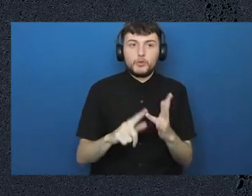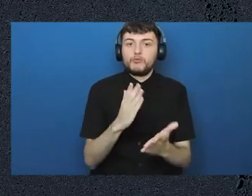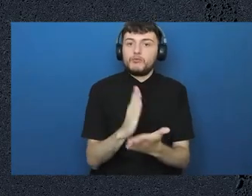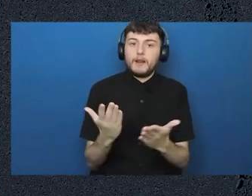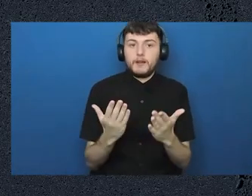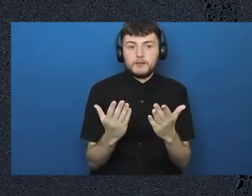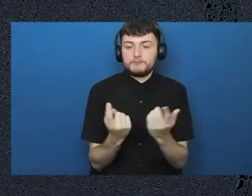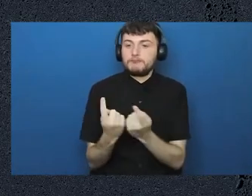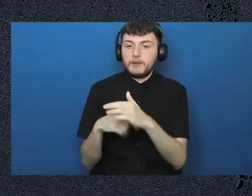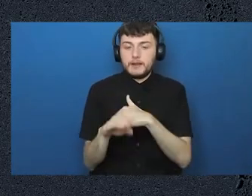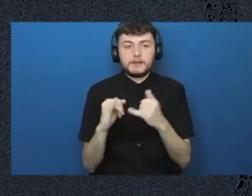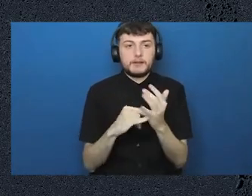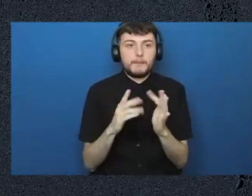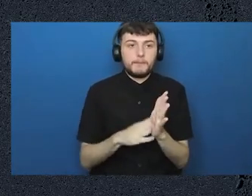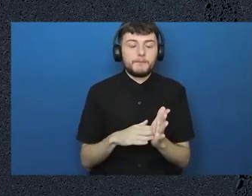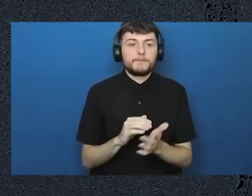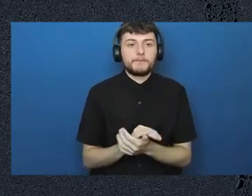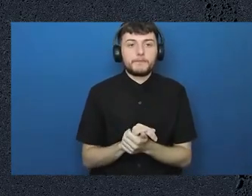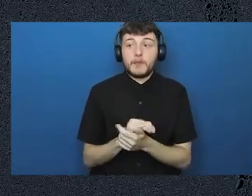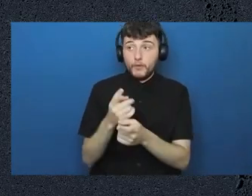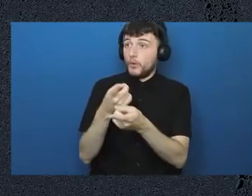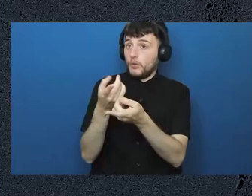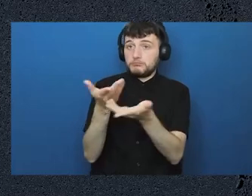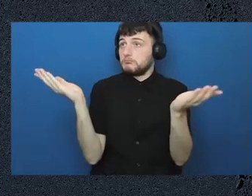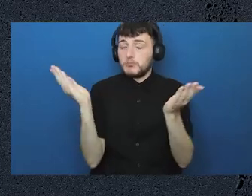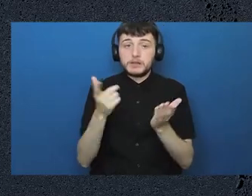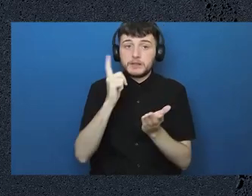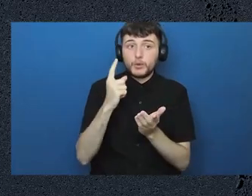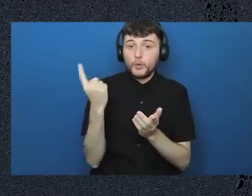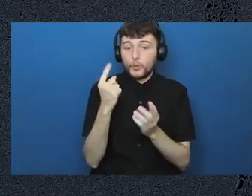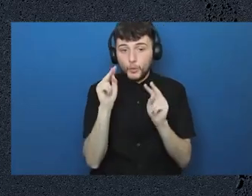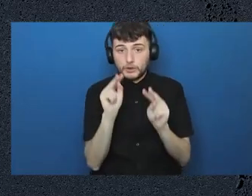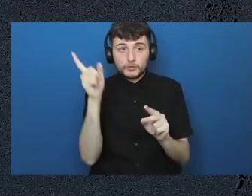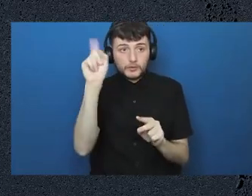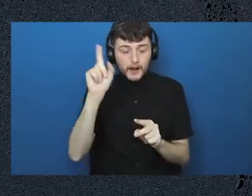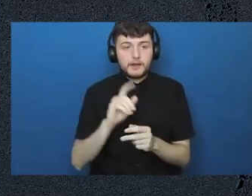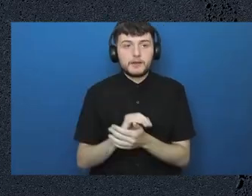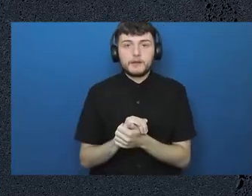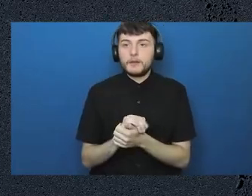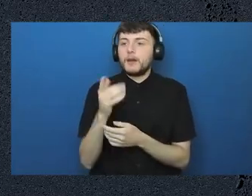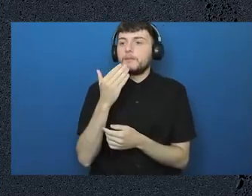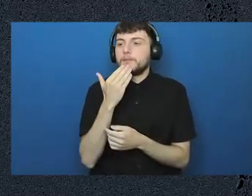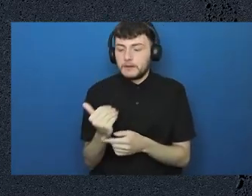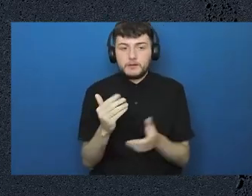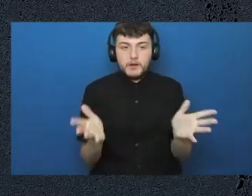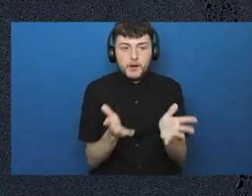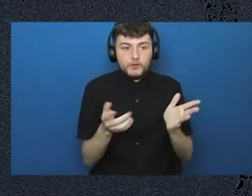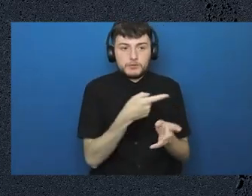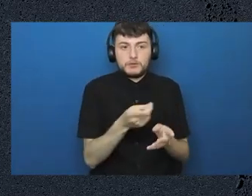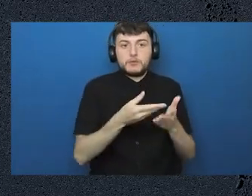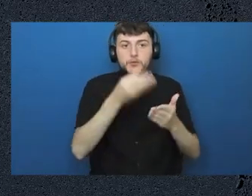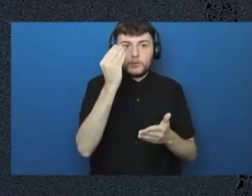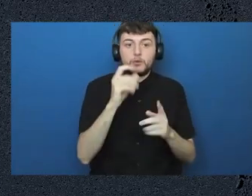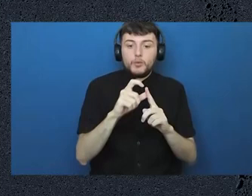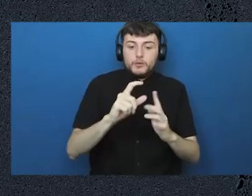So to teachers out there who are listening, get your students to do real science, actual